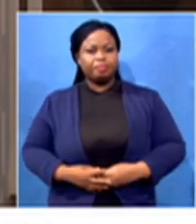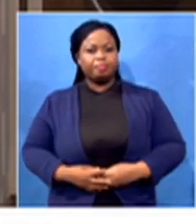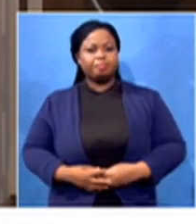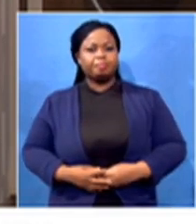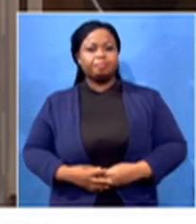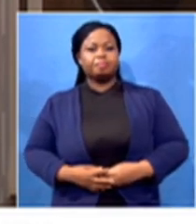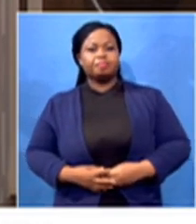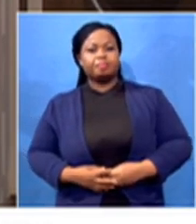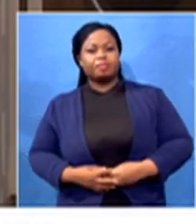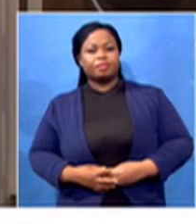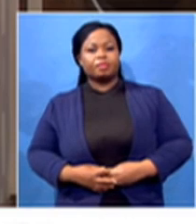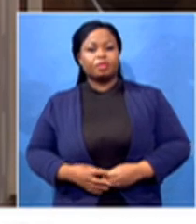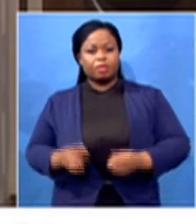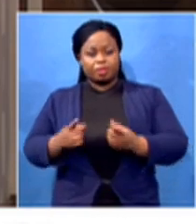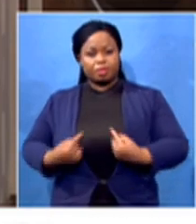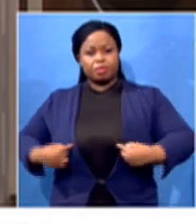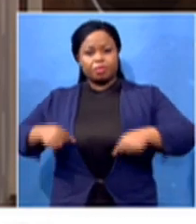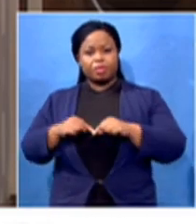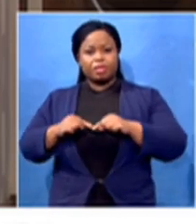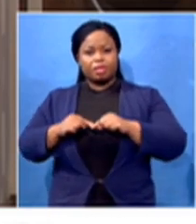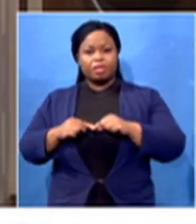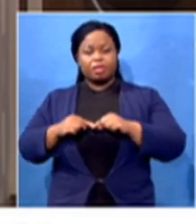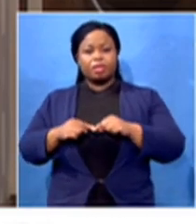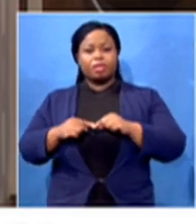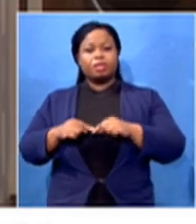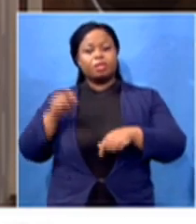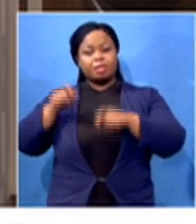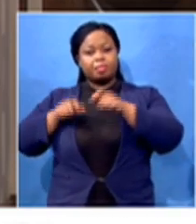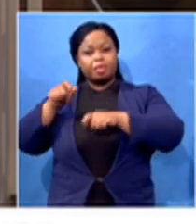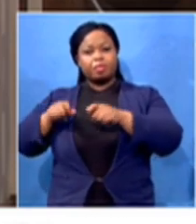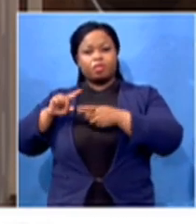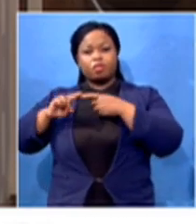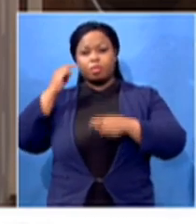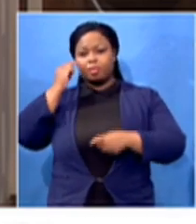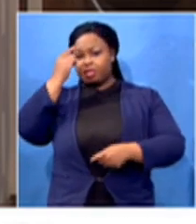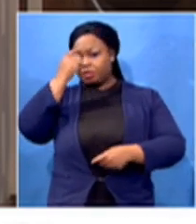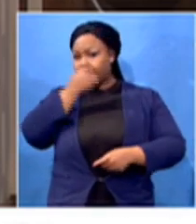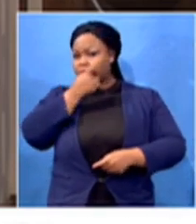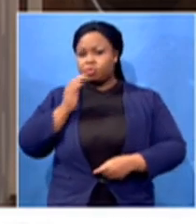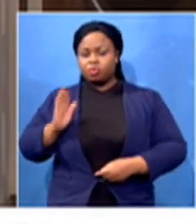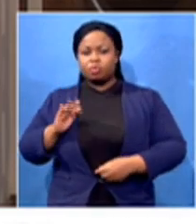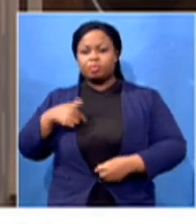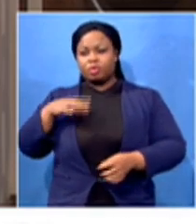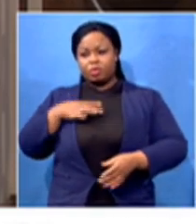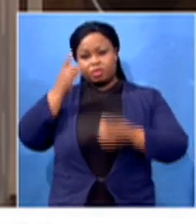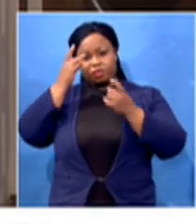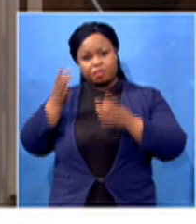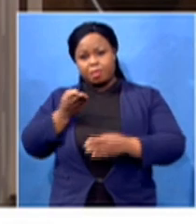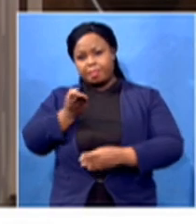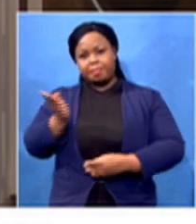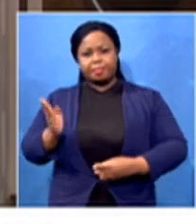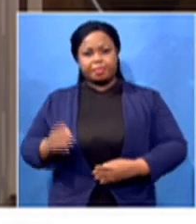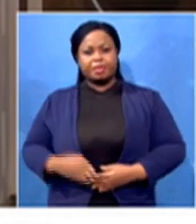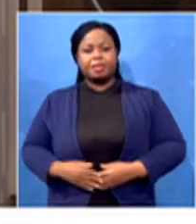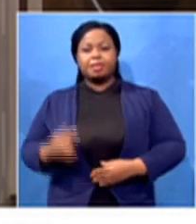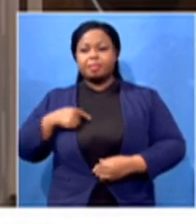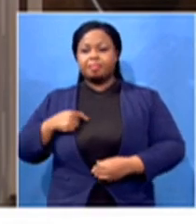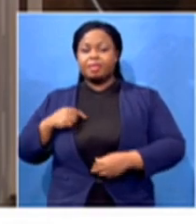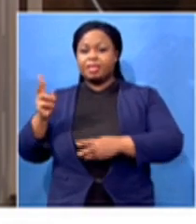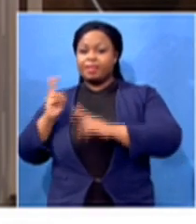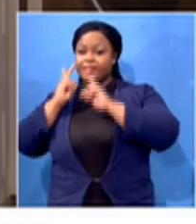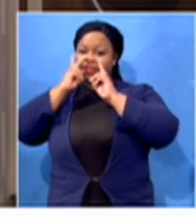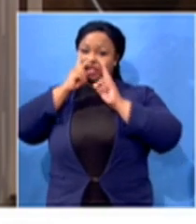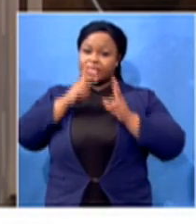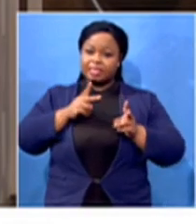Ho lona Basotho ba hai ka ne di ke ne ke re ho lona ke tshaketse ntate